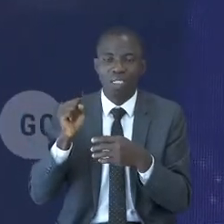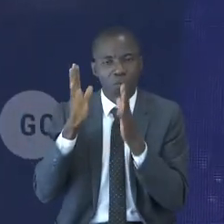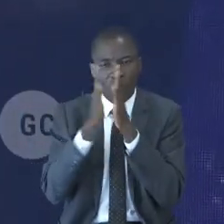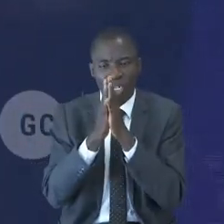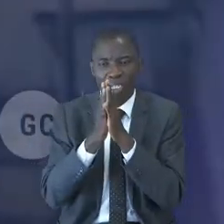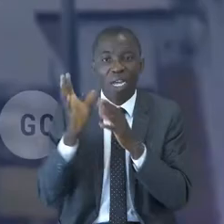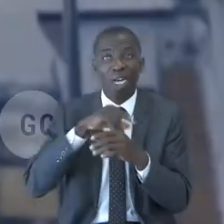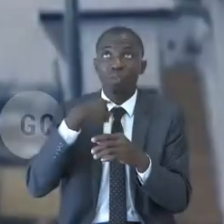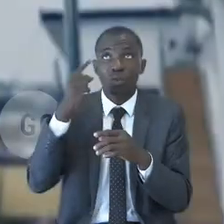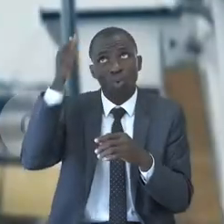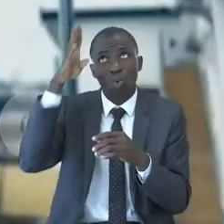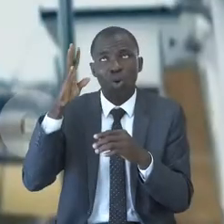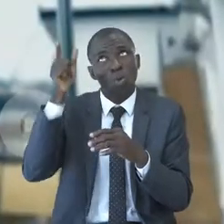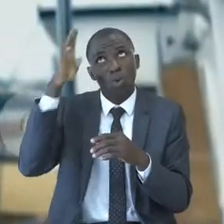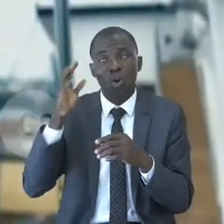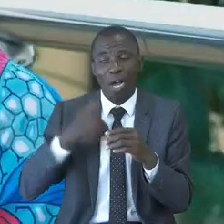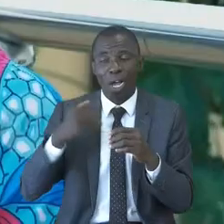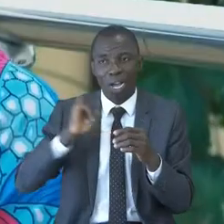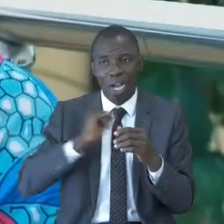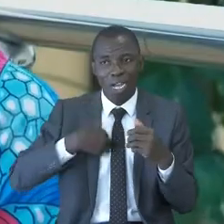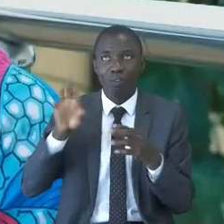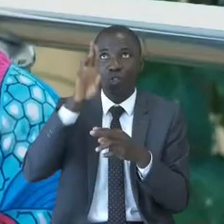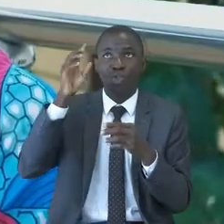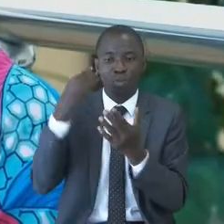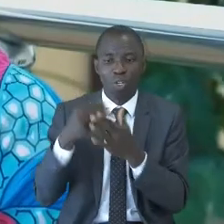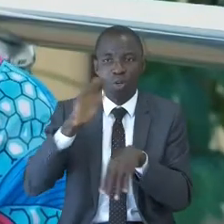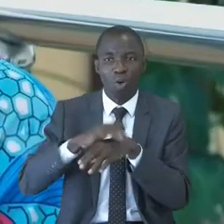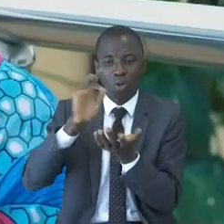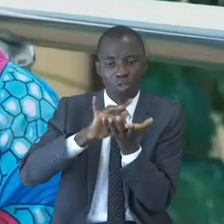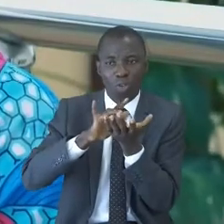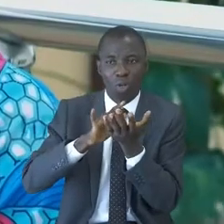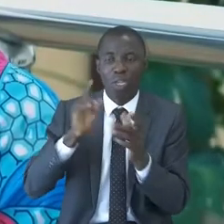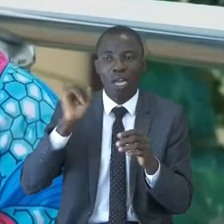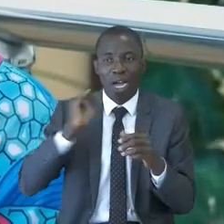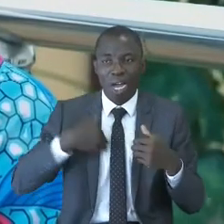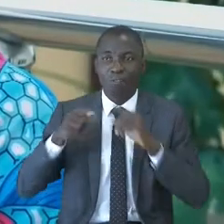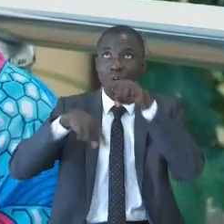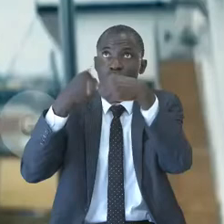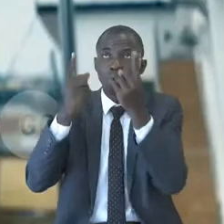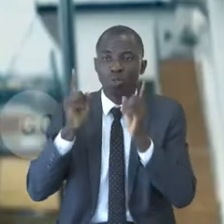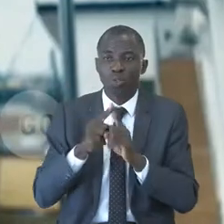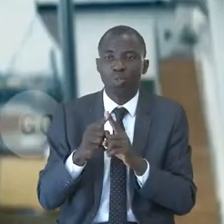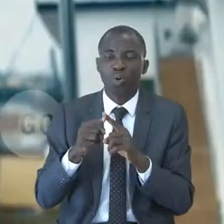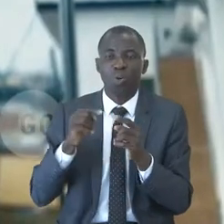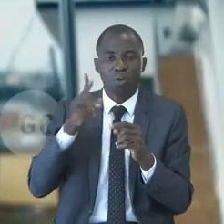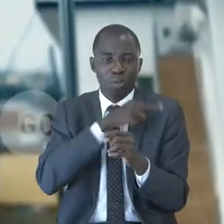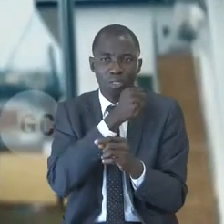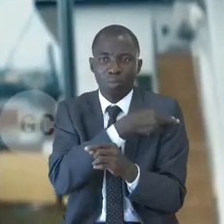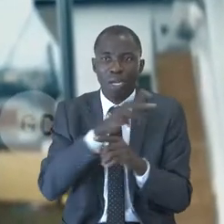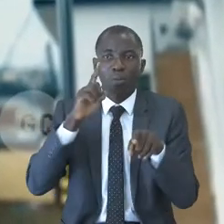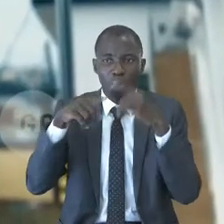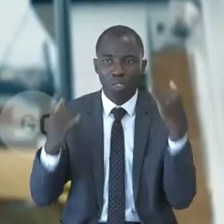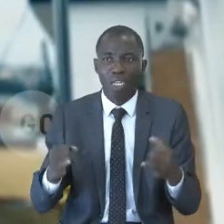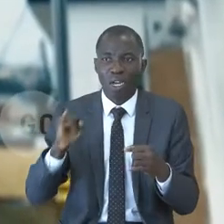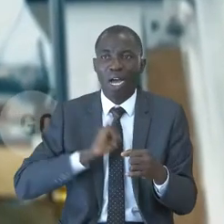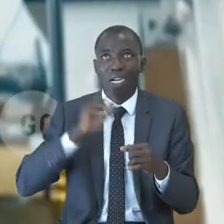God, I've spent money on drugs and I've gone to various hospitals just like the woman with the issue of blood. And now I want my perfect